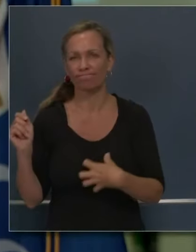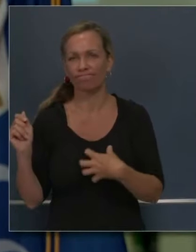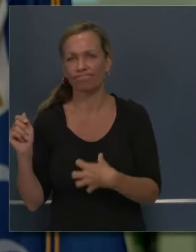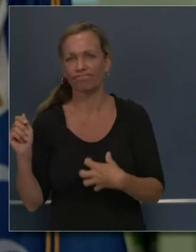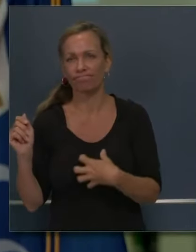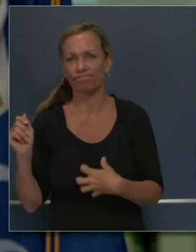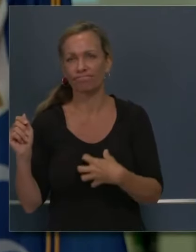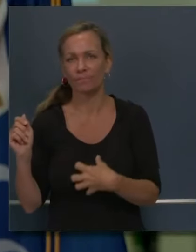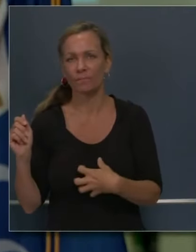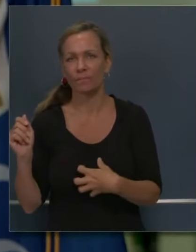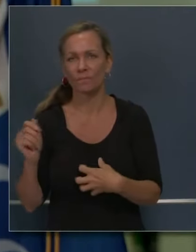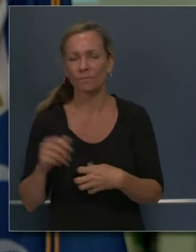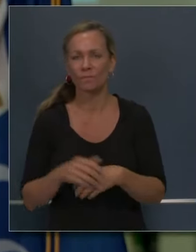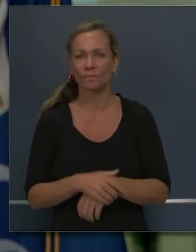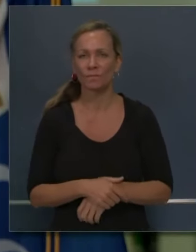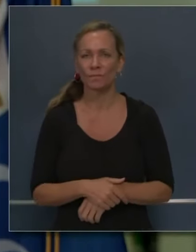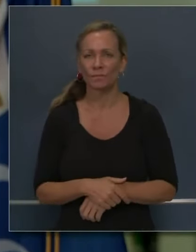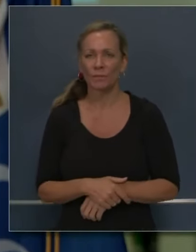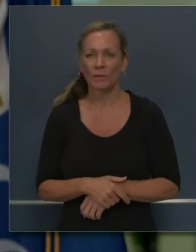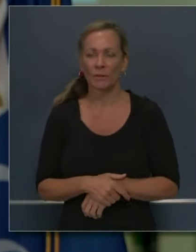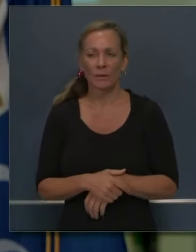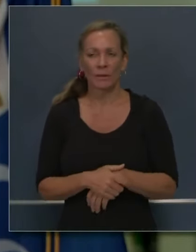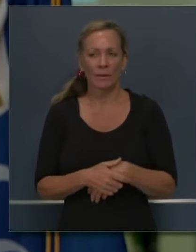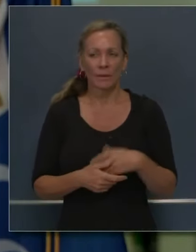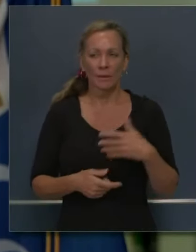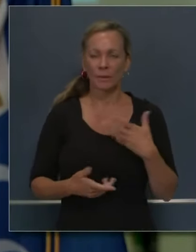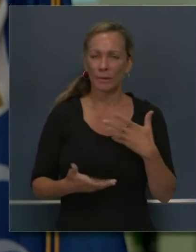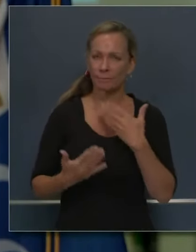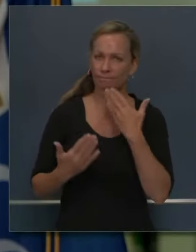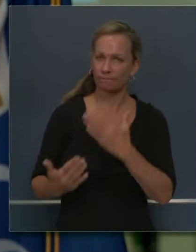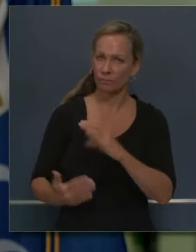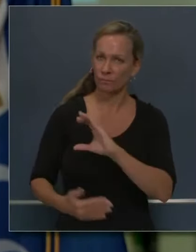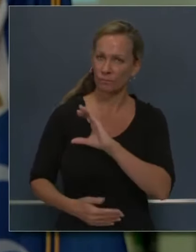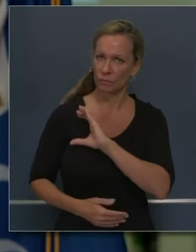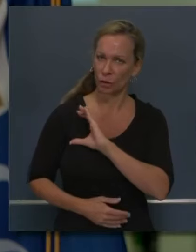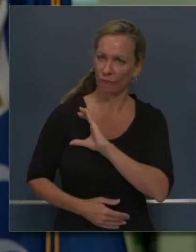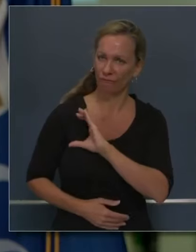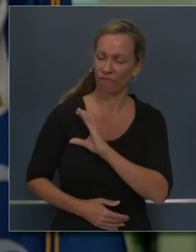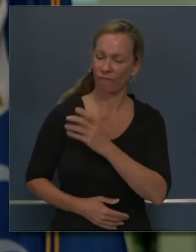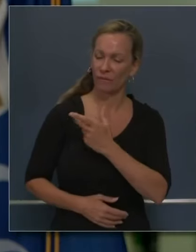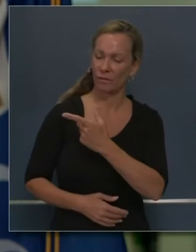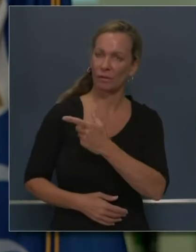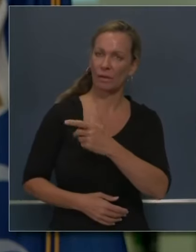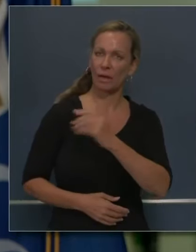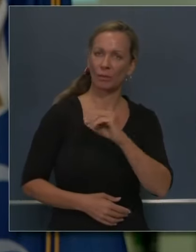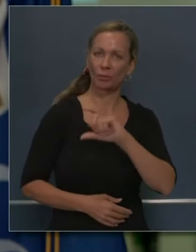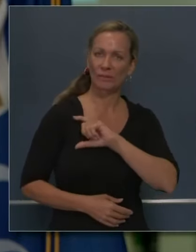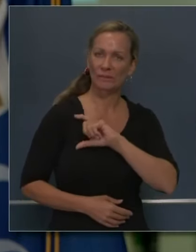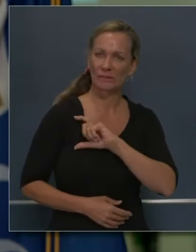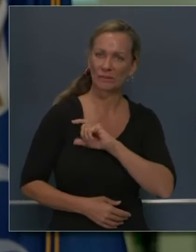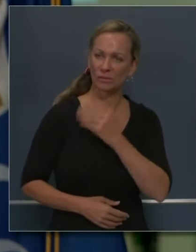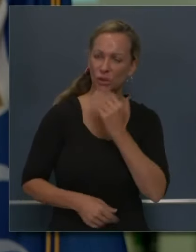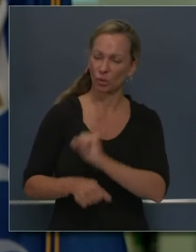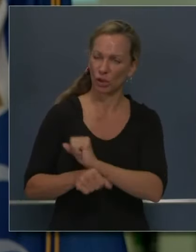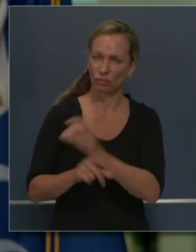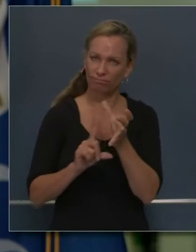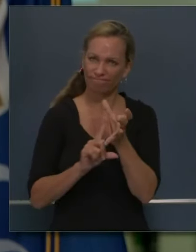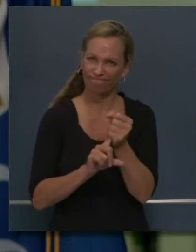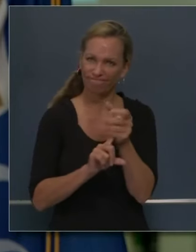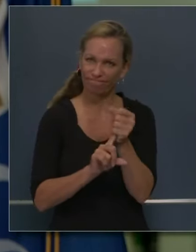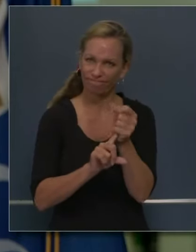want to thank the deputy sheriffs and local law enforcement for their outstanding job to hold these individuals to account.